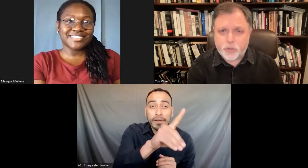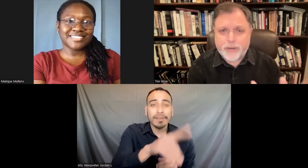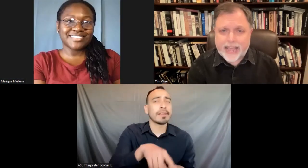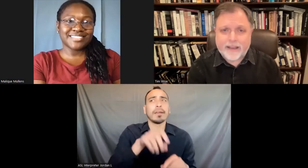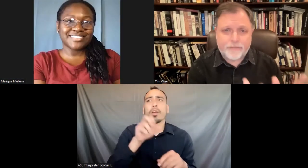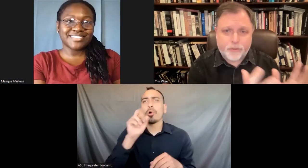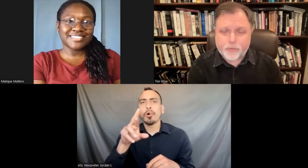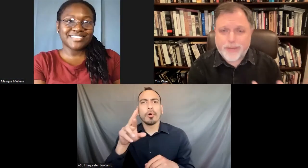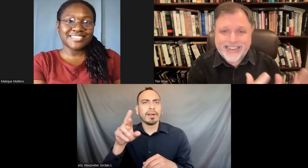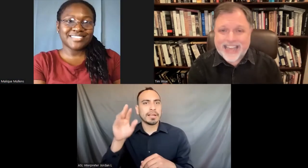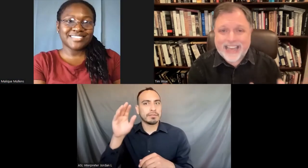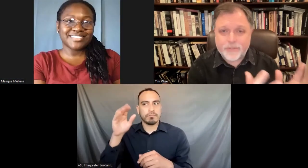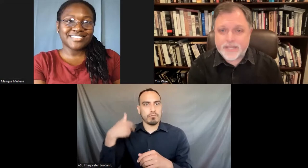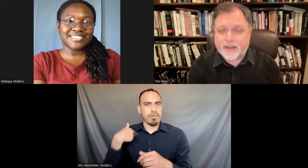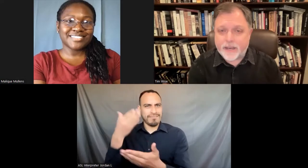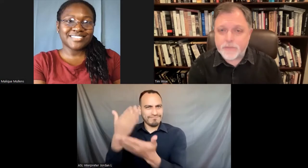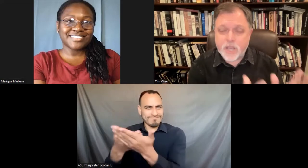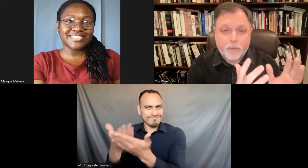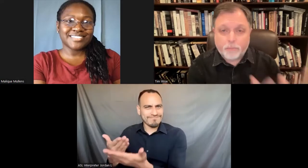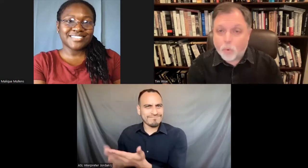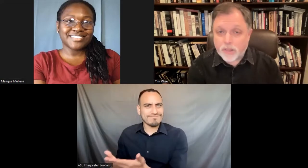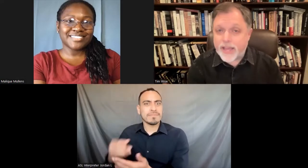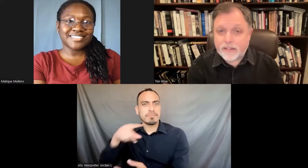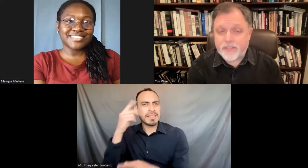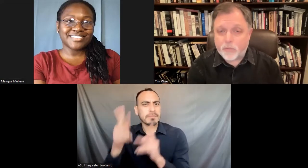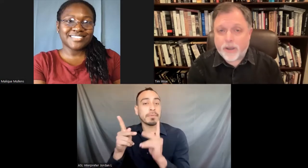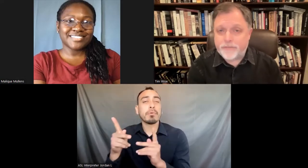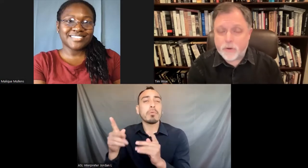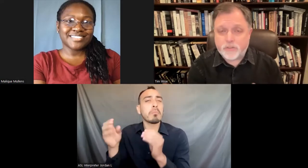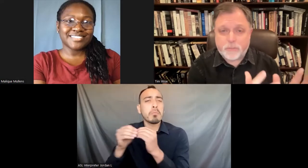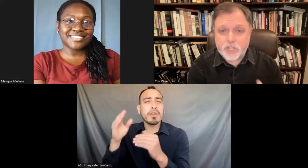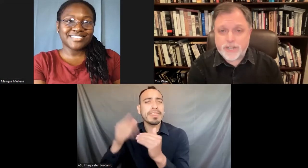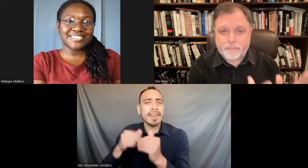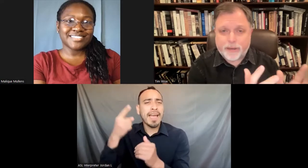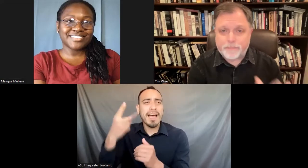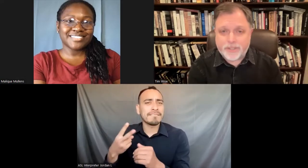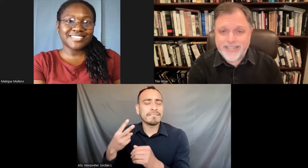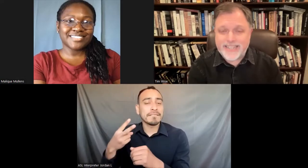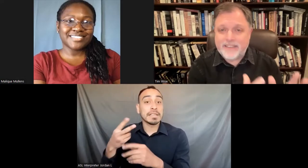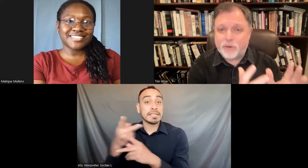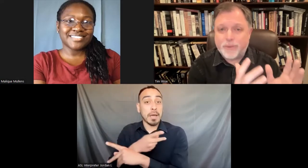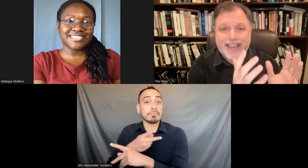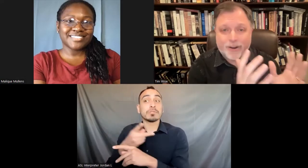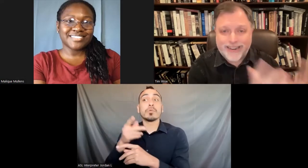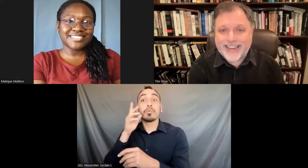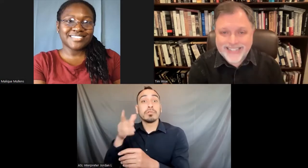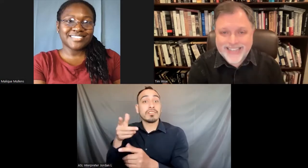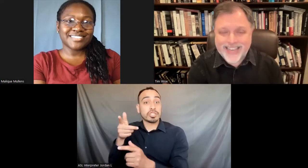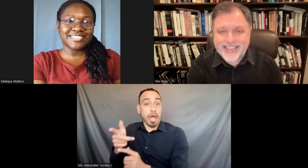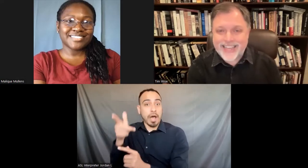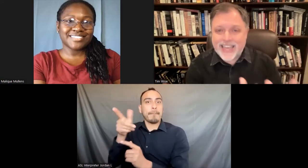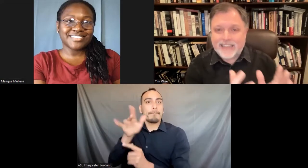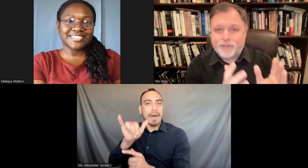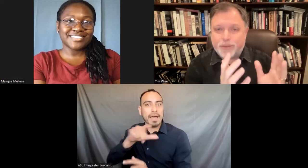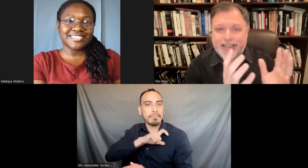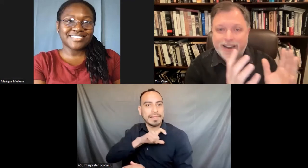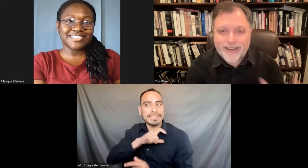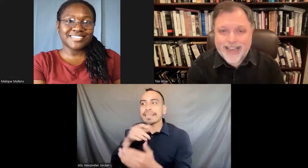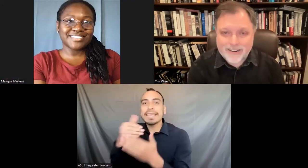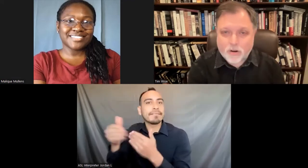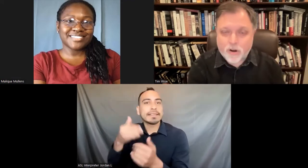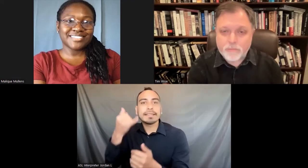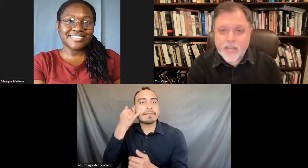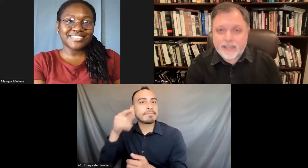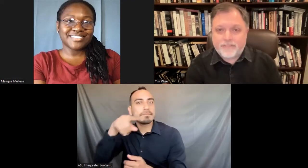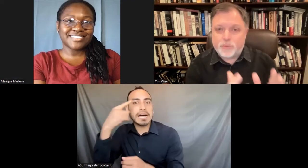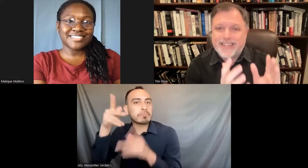are 2.5 to 3.5 times more likely than white folks to be shot by police, even when they are not attacking, even when they are